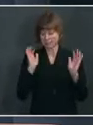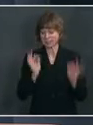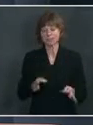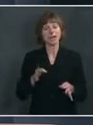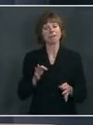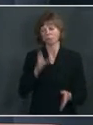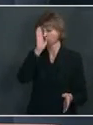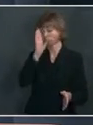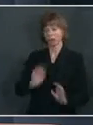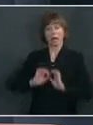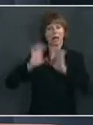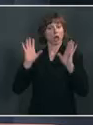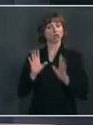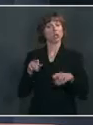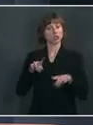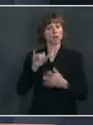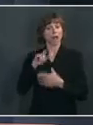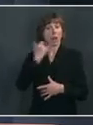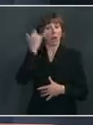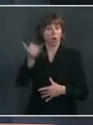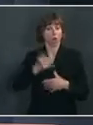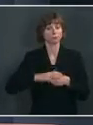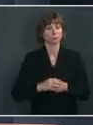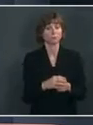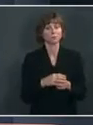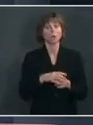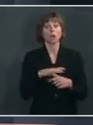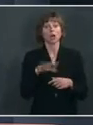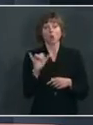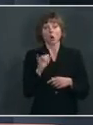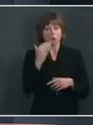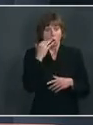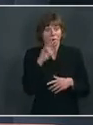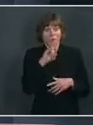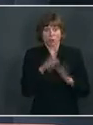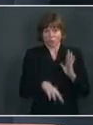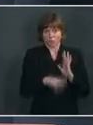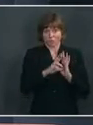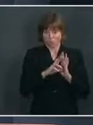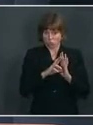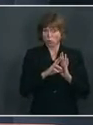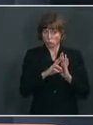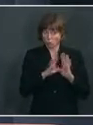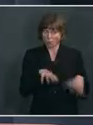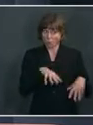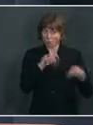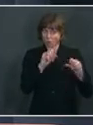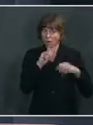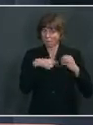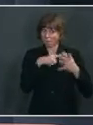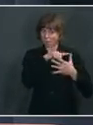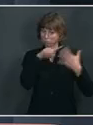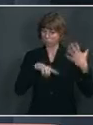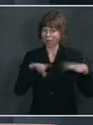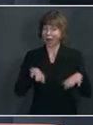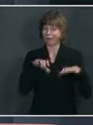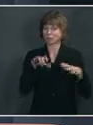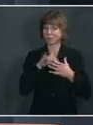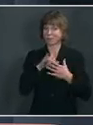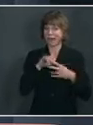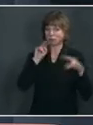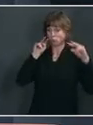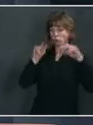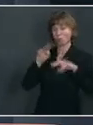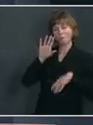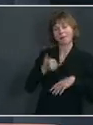clearly during the call. As you know, there's also a review that's underway about a range of activities that is being overseen by his national